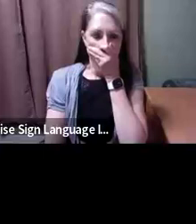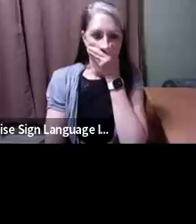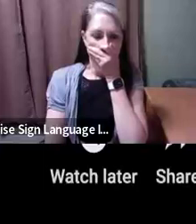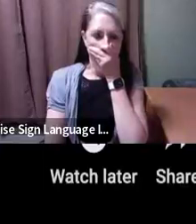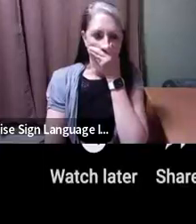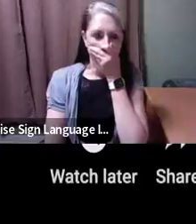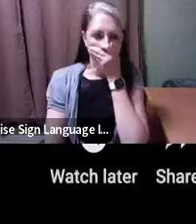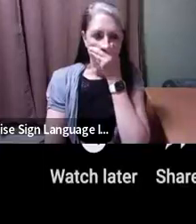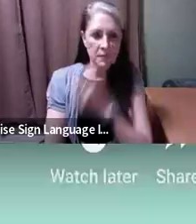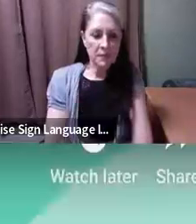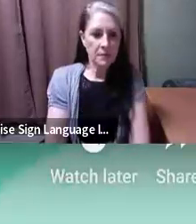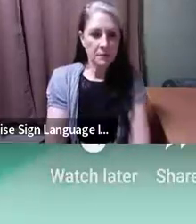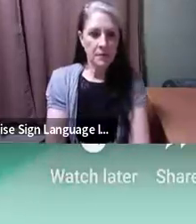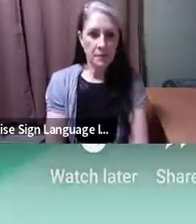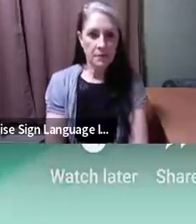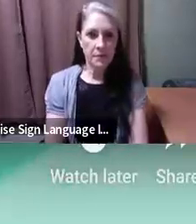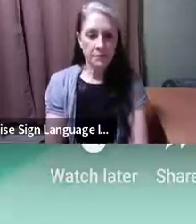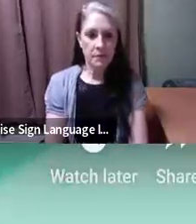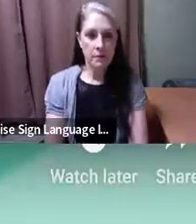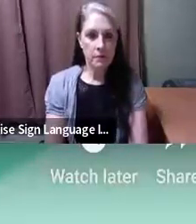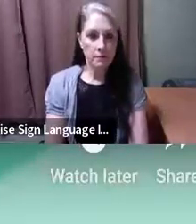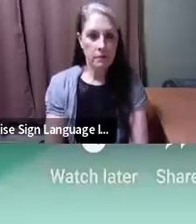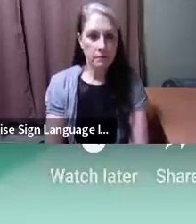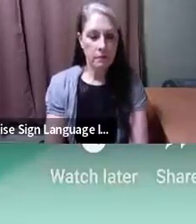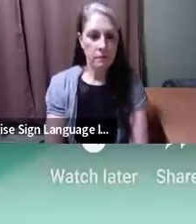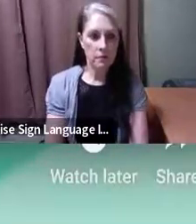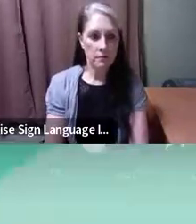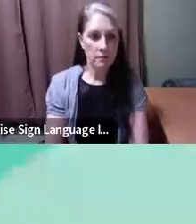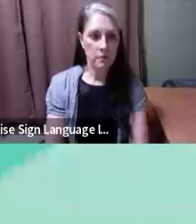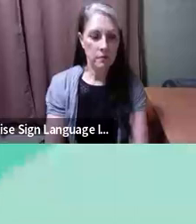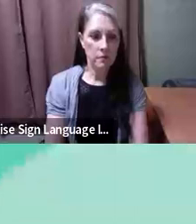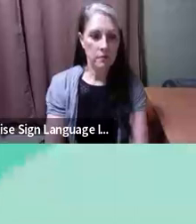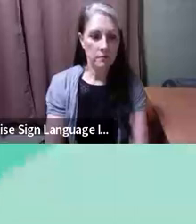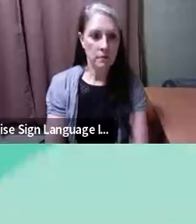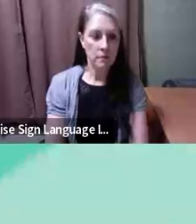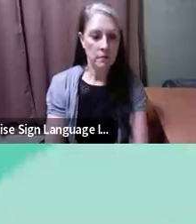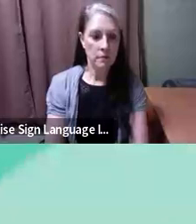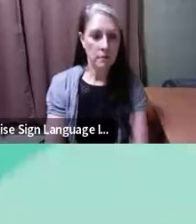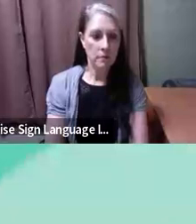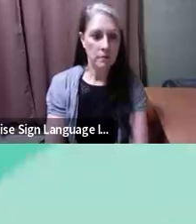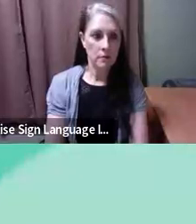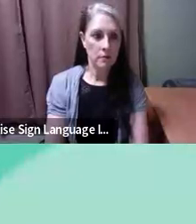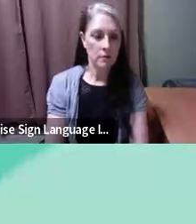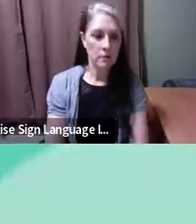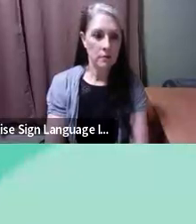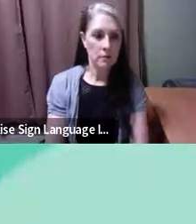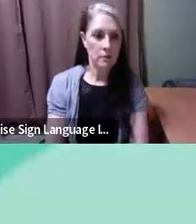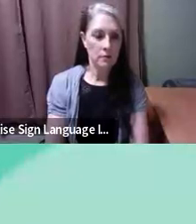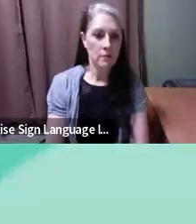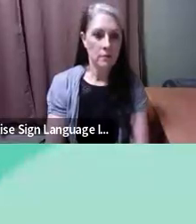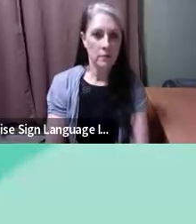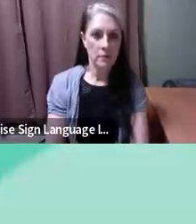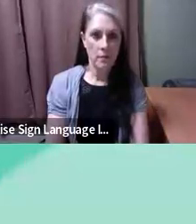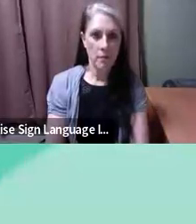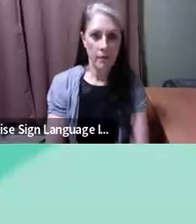so much. You can. Open up the conversation. Ask questions And listen and learn. to